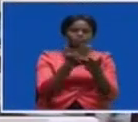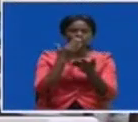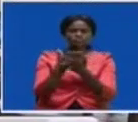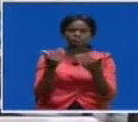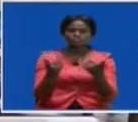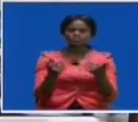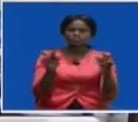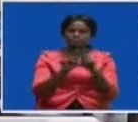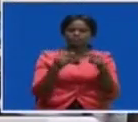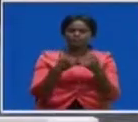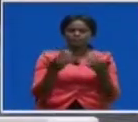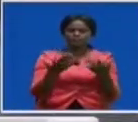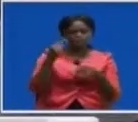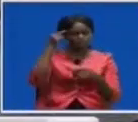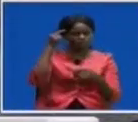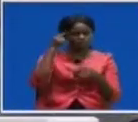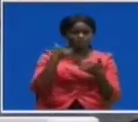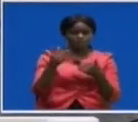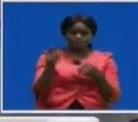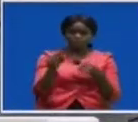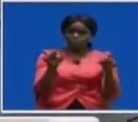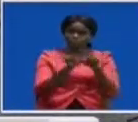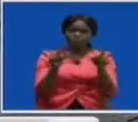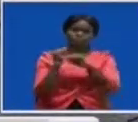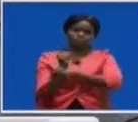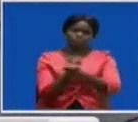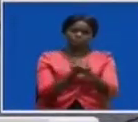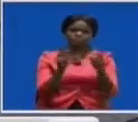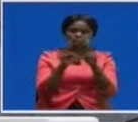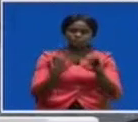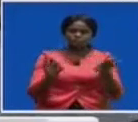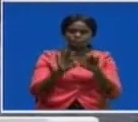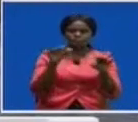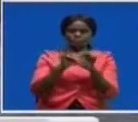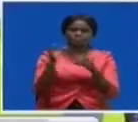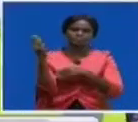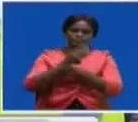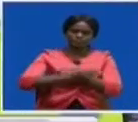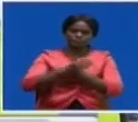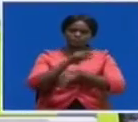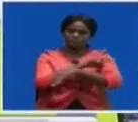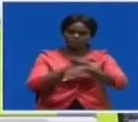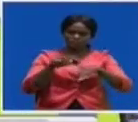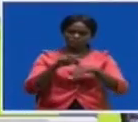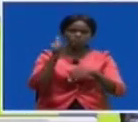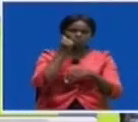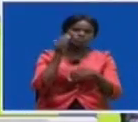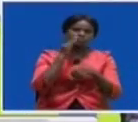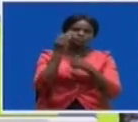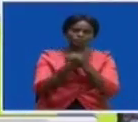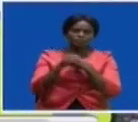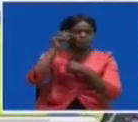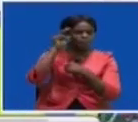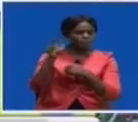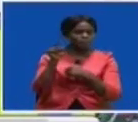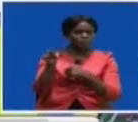as enhancing revenue for government. Immigration and security being a key issue in border crossing. Home Affairs Minister Stephen